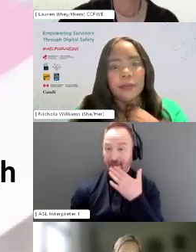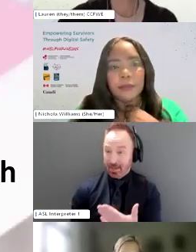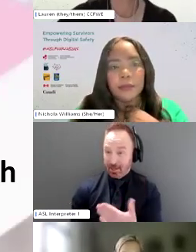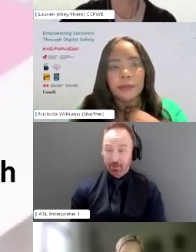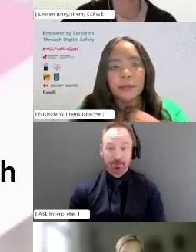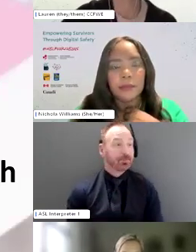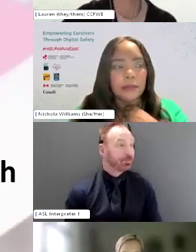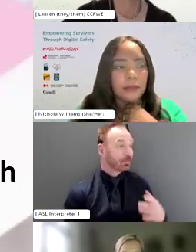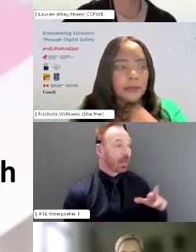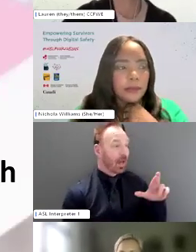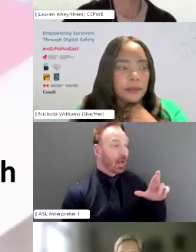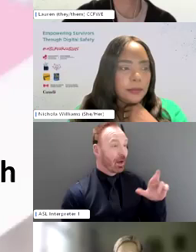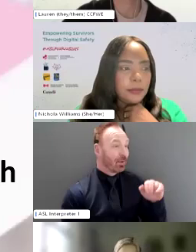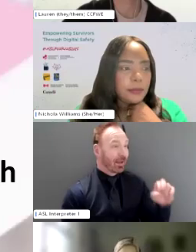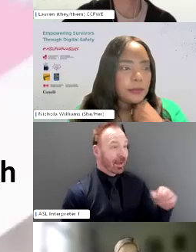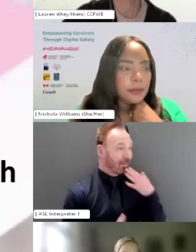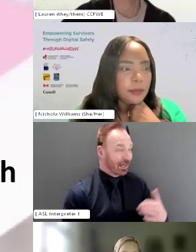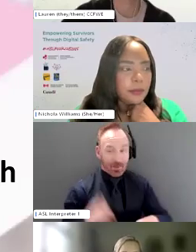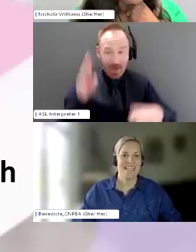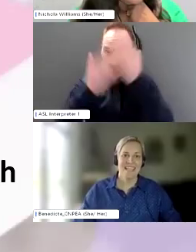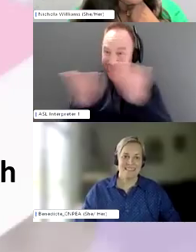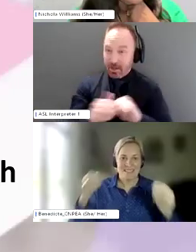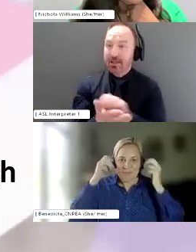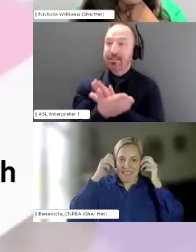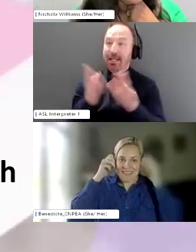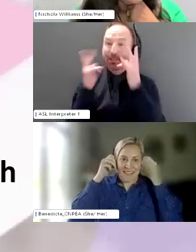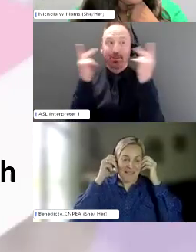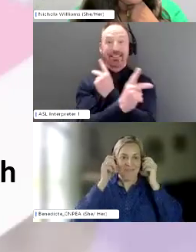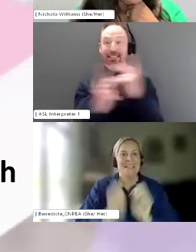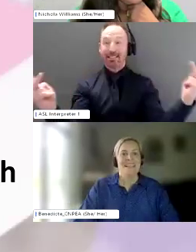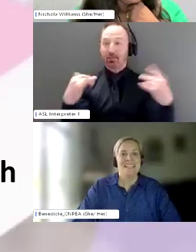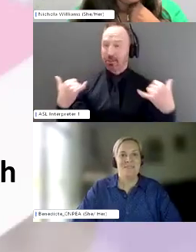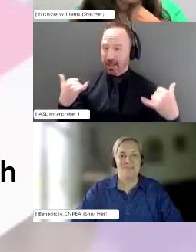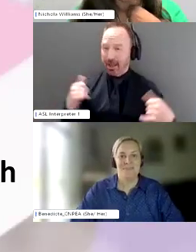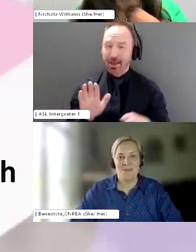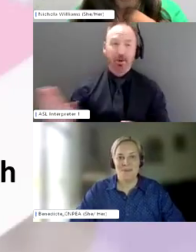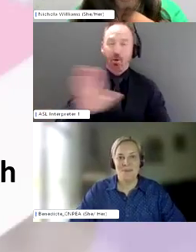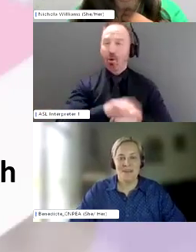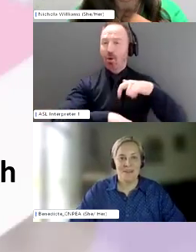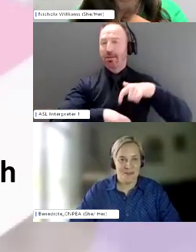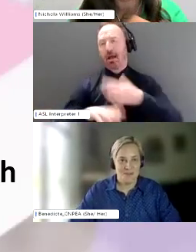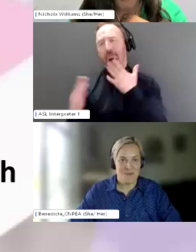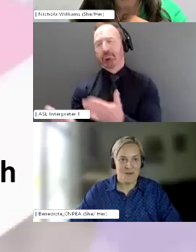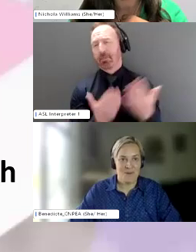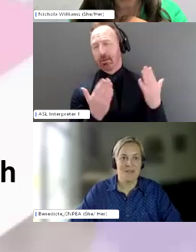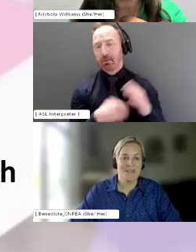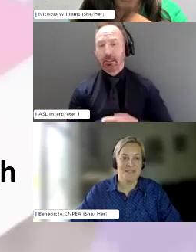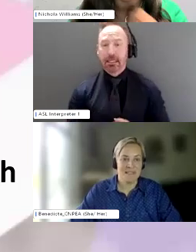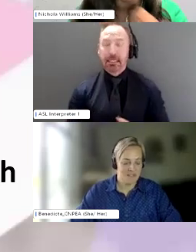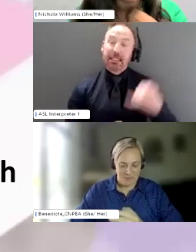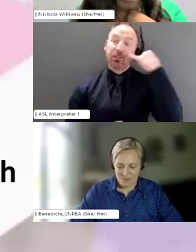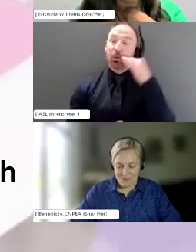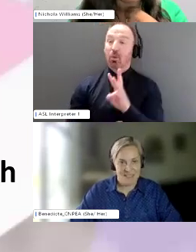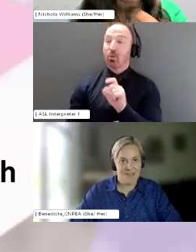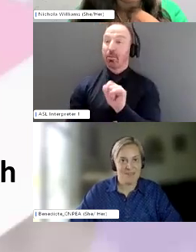Thank you, Rayanne. Hello, everyone. It's very nice to see you all today. Thanks for making the time. If you are new to our webinars, I'd